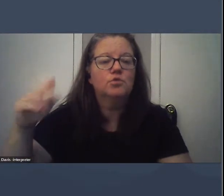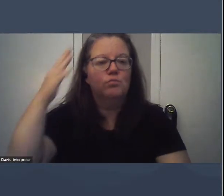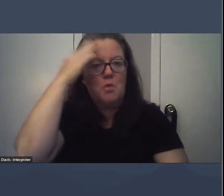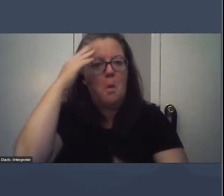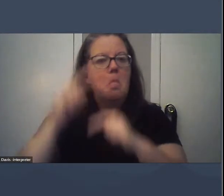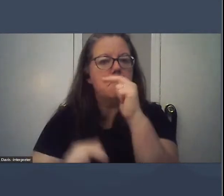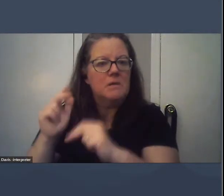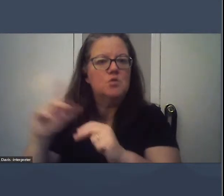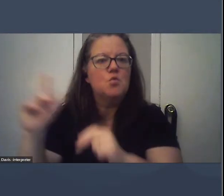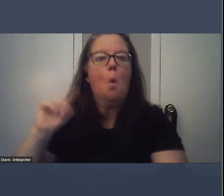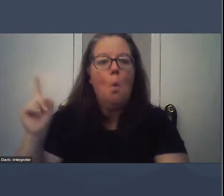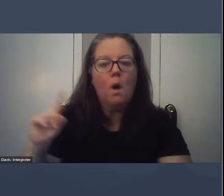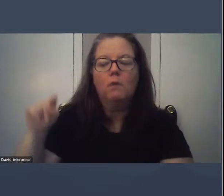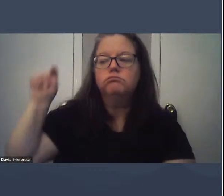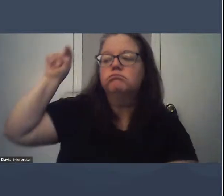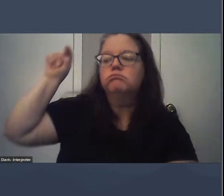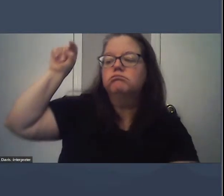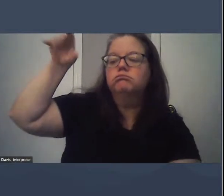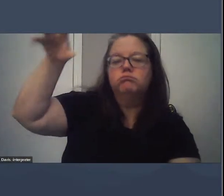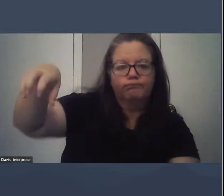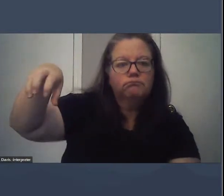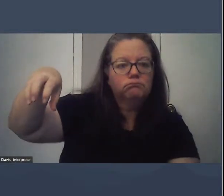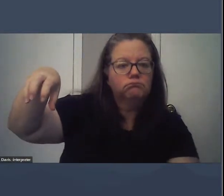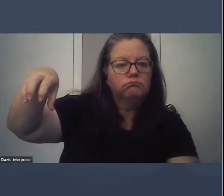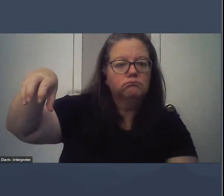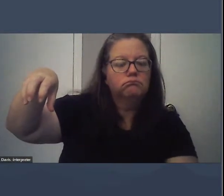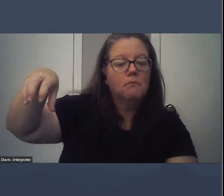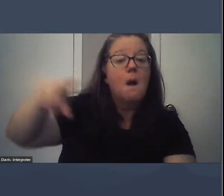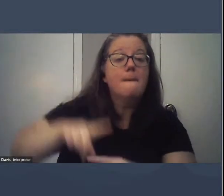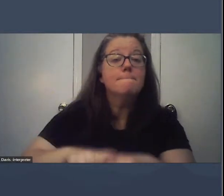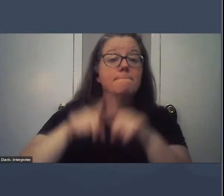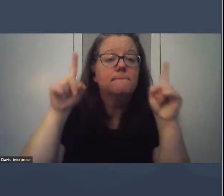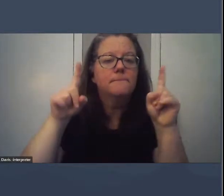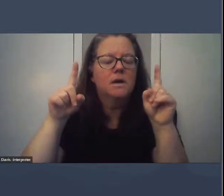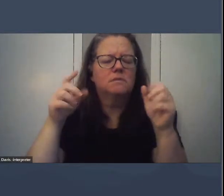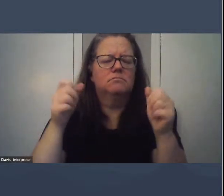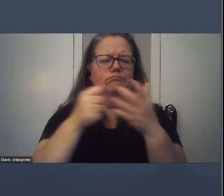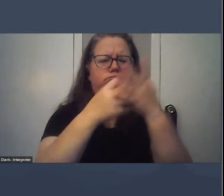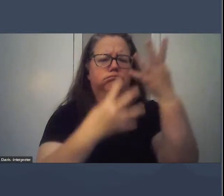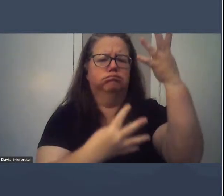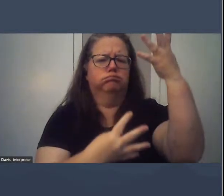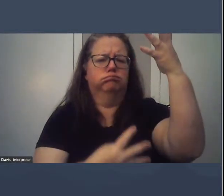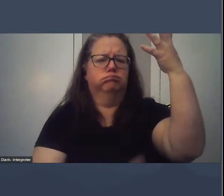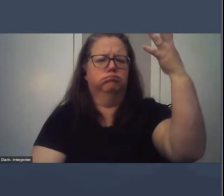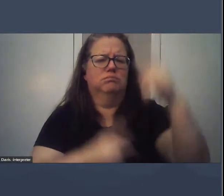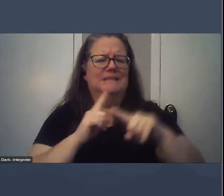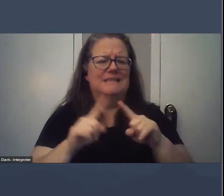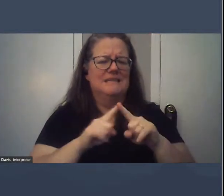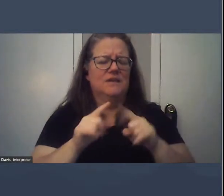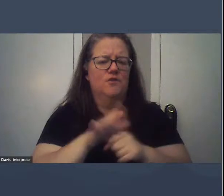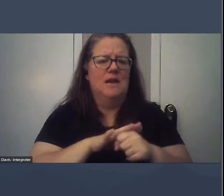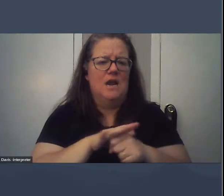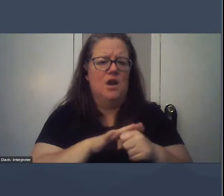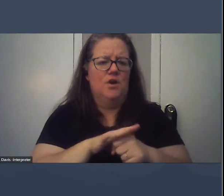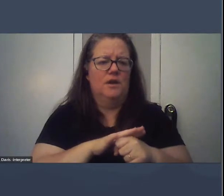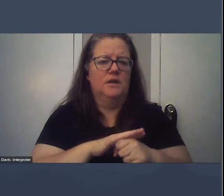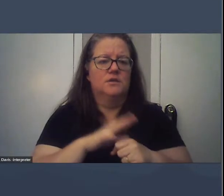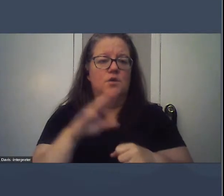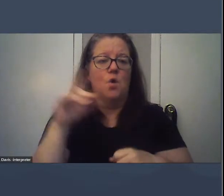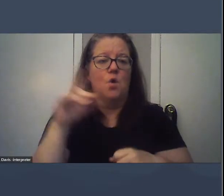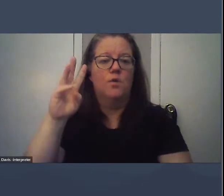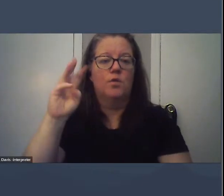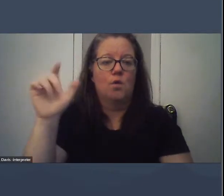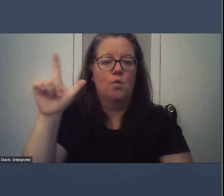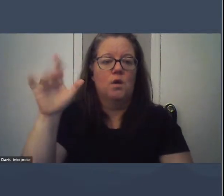and equipment, but beyond that, there are a number of areas where the actual well field